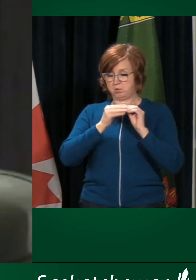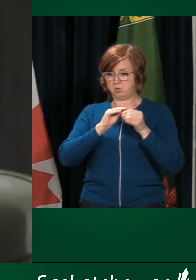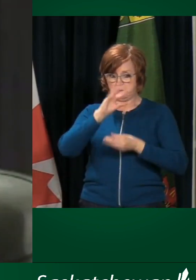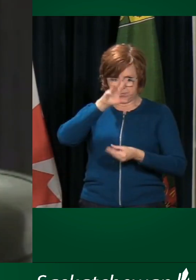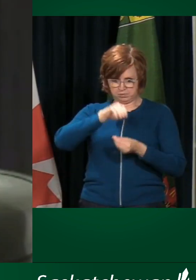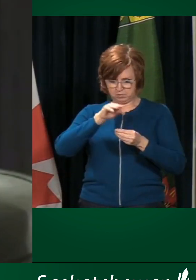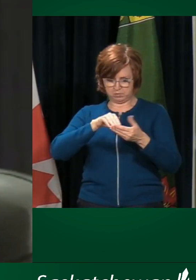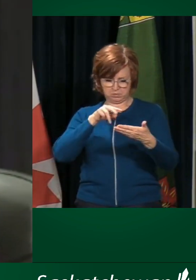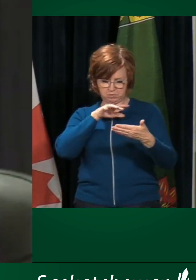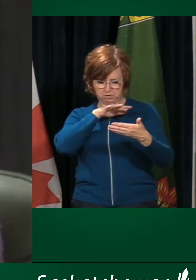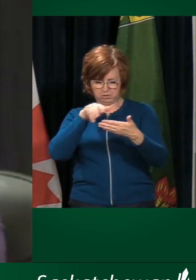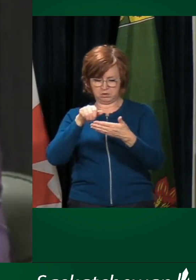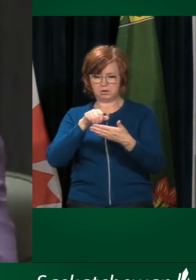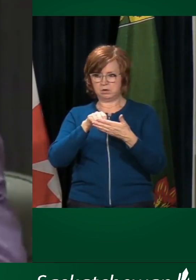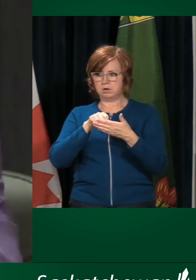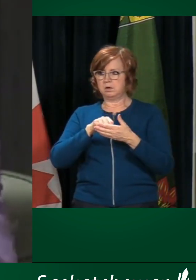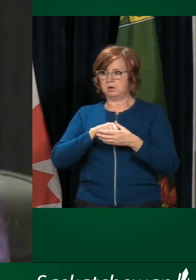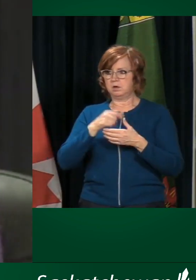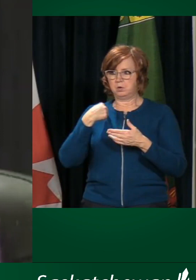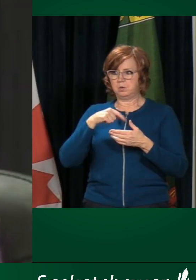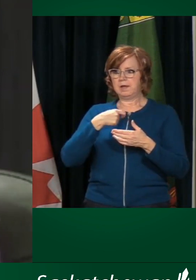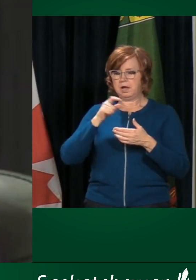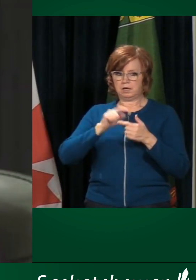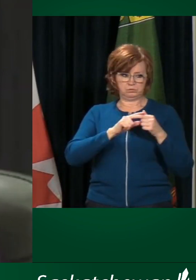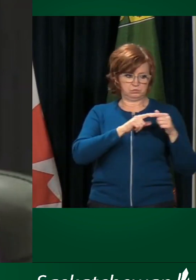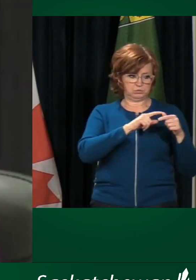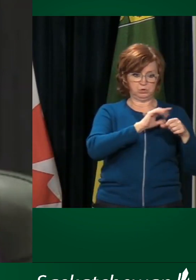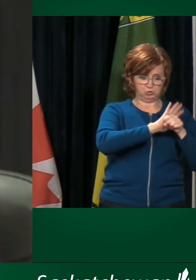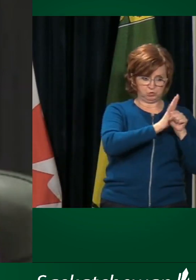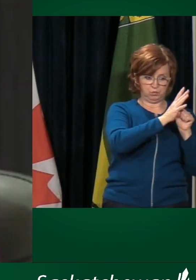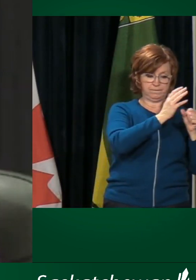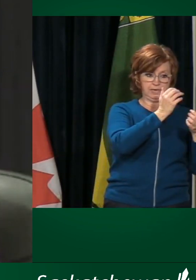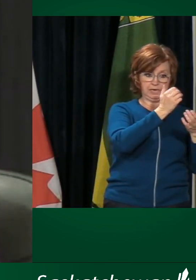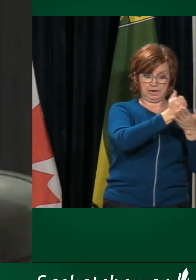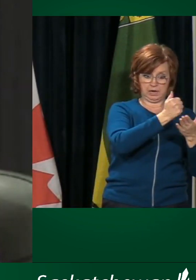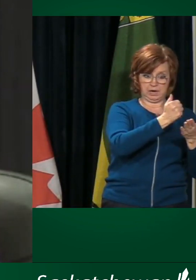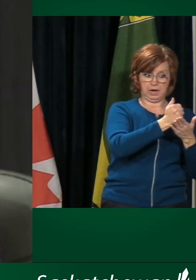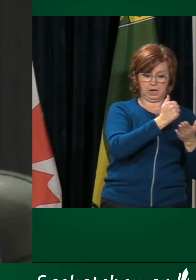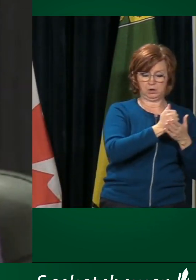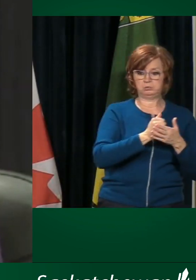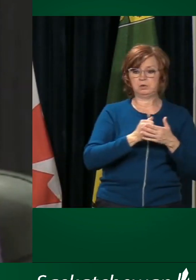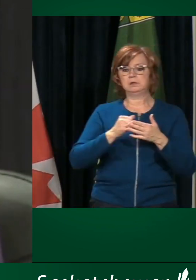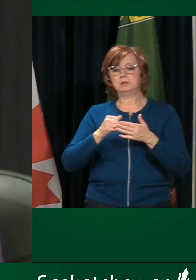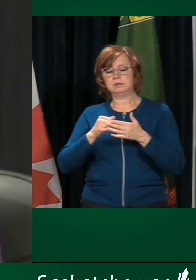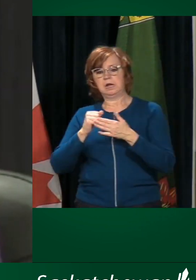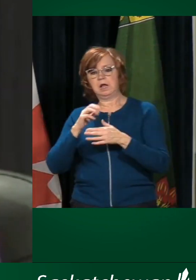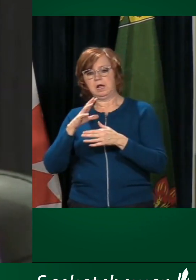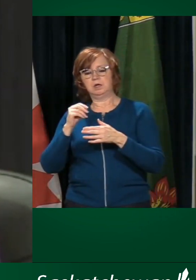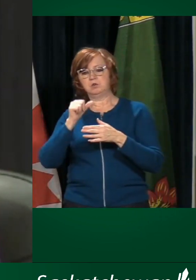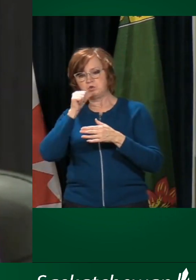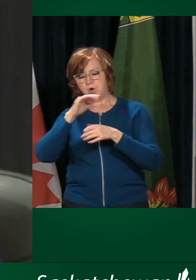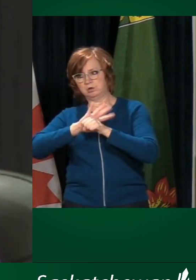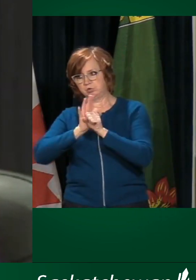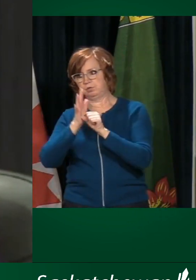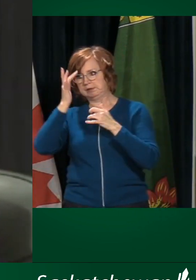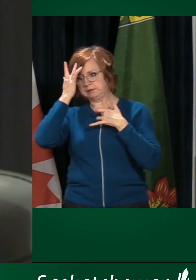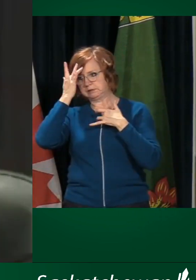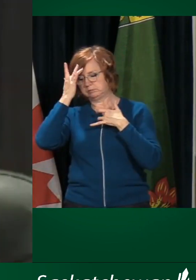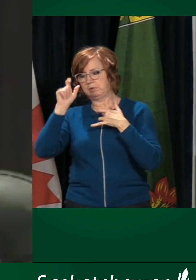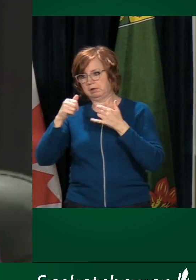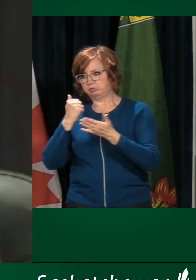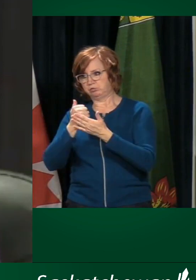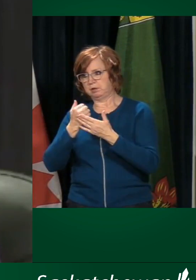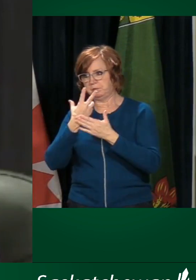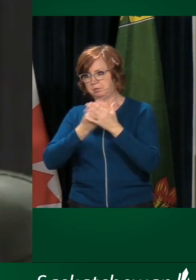have to balance both responses. So we see these empty beds, and you know, there's lots of healthcare providers out